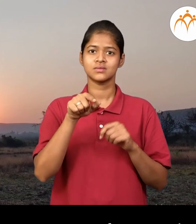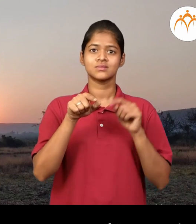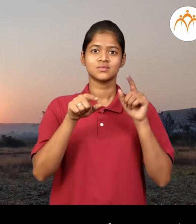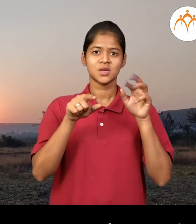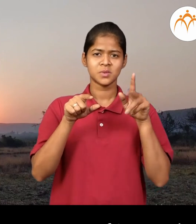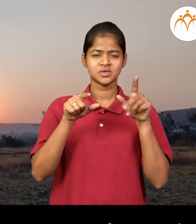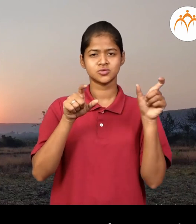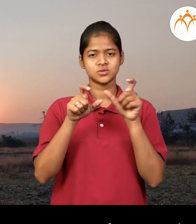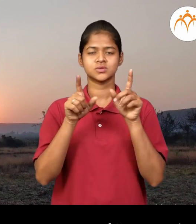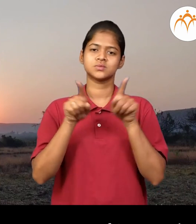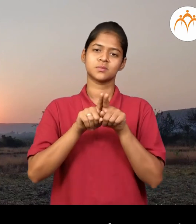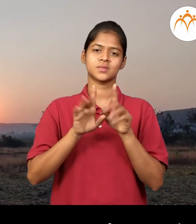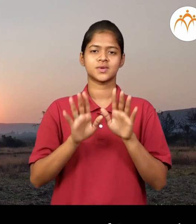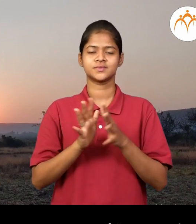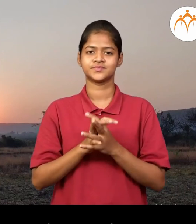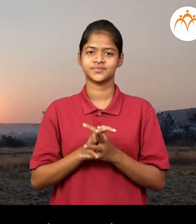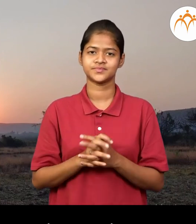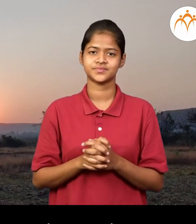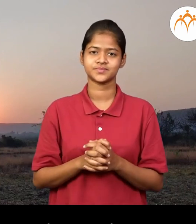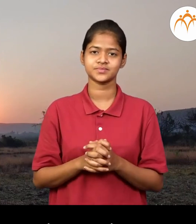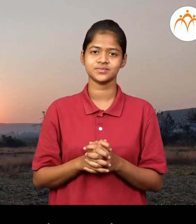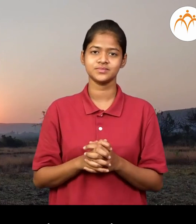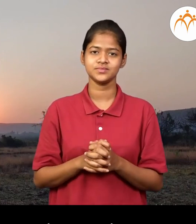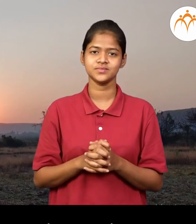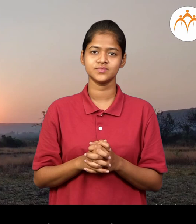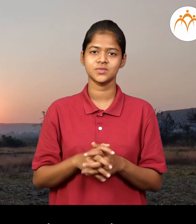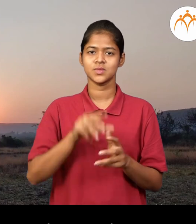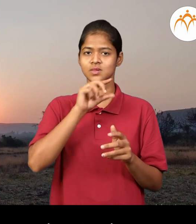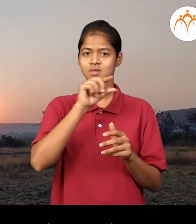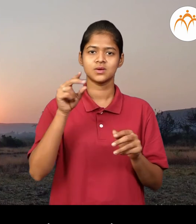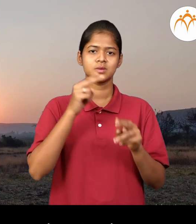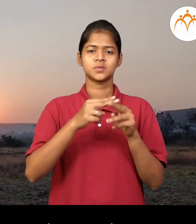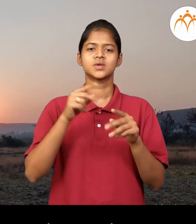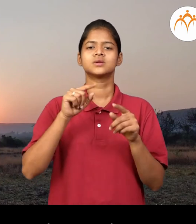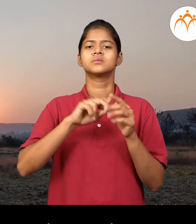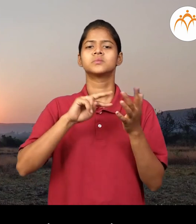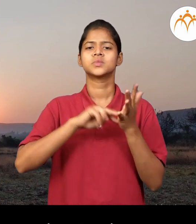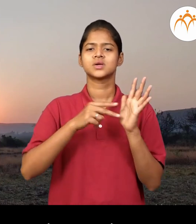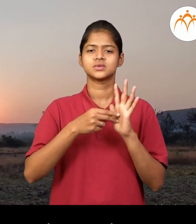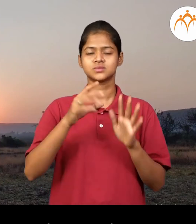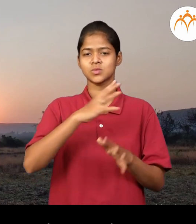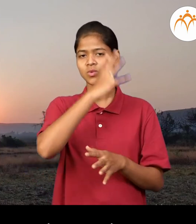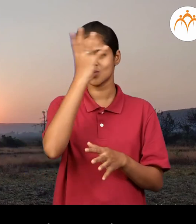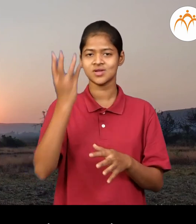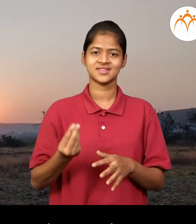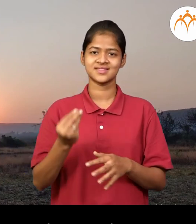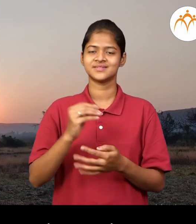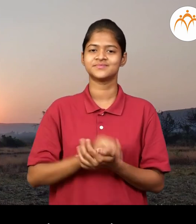everyday. Daily means everyday or day to day.